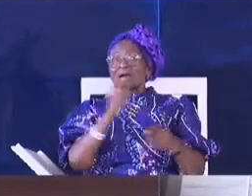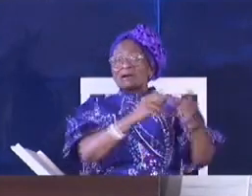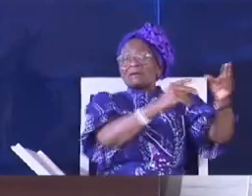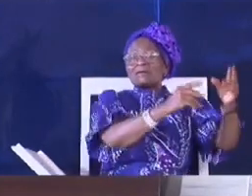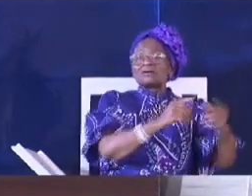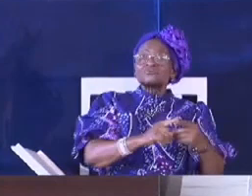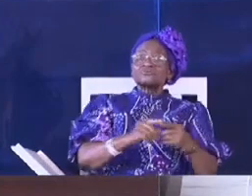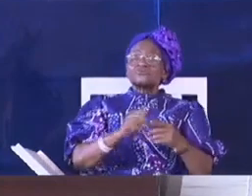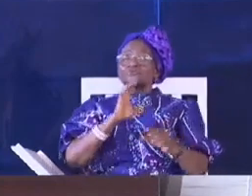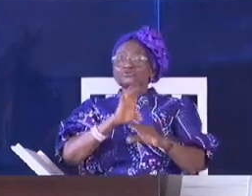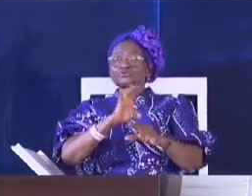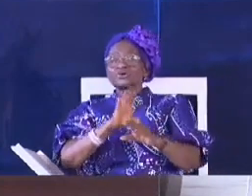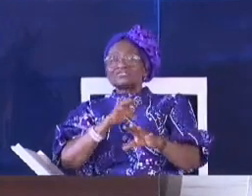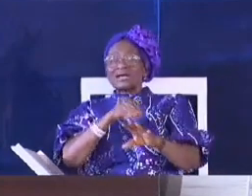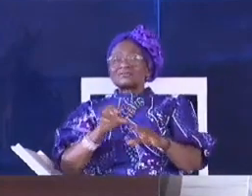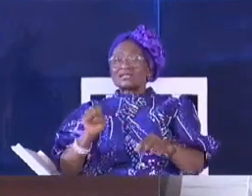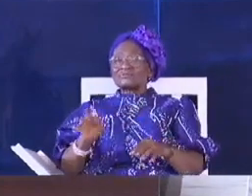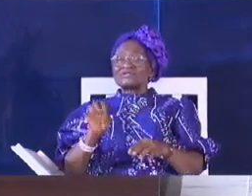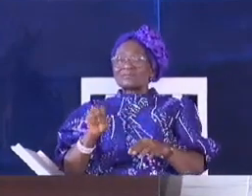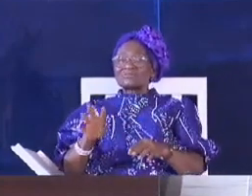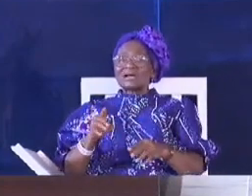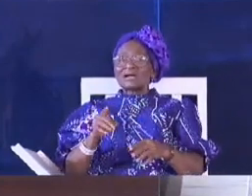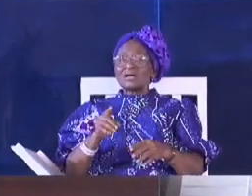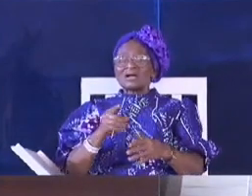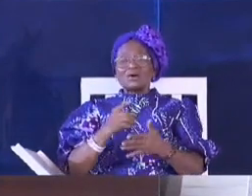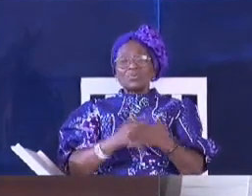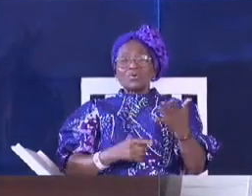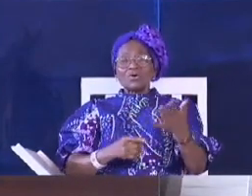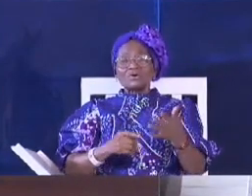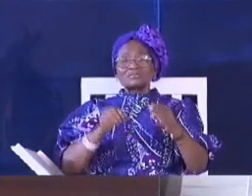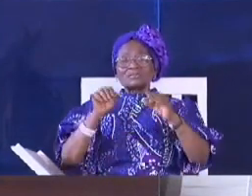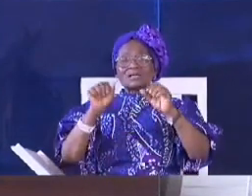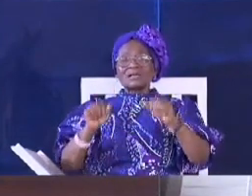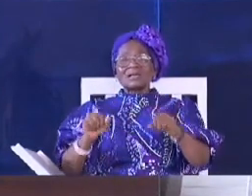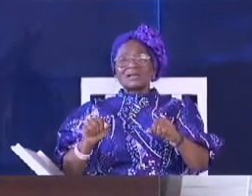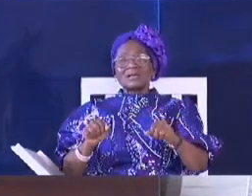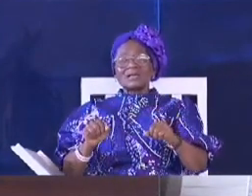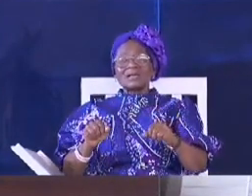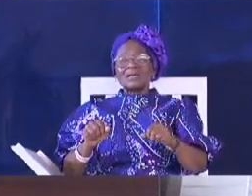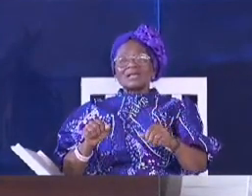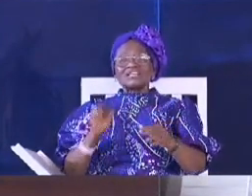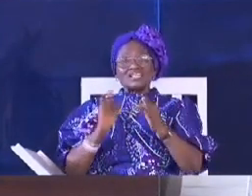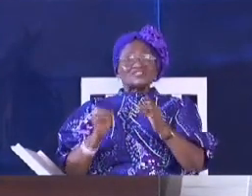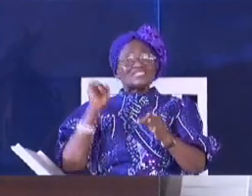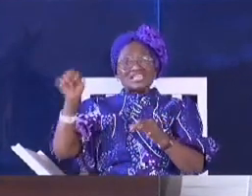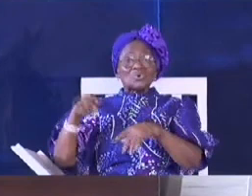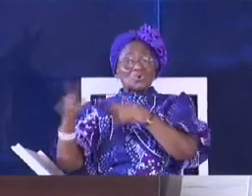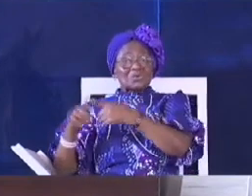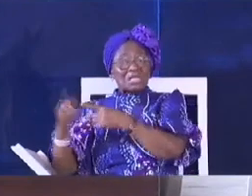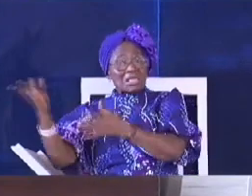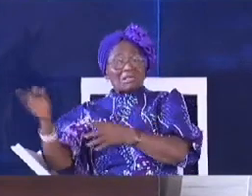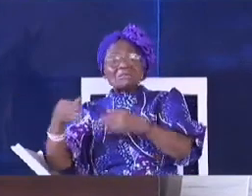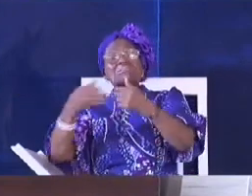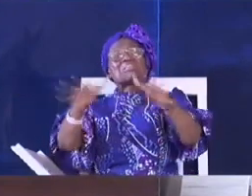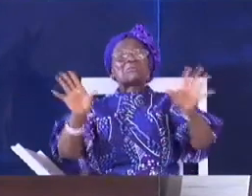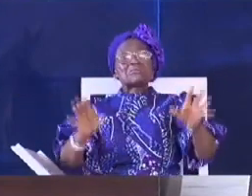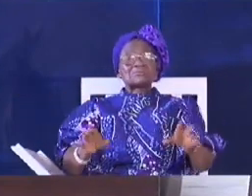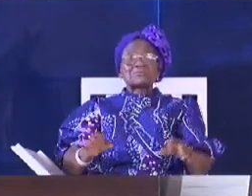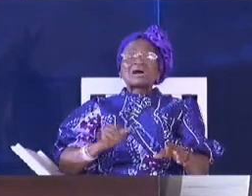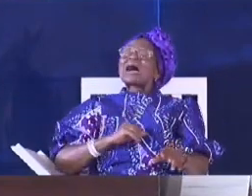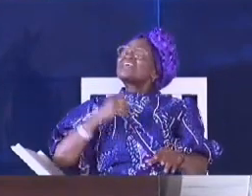church. At a butte man, what can I do? When a girl goes there, that's the end of the story. I said, we will